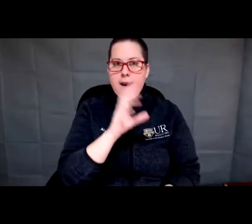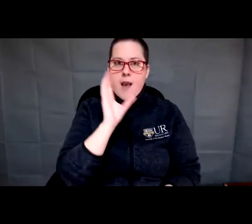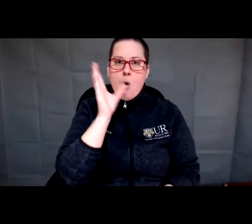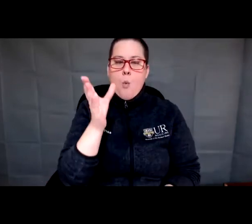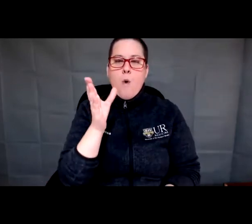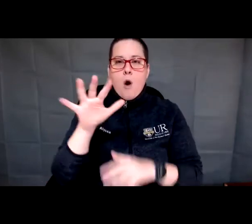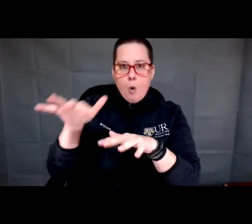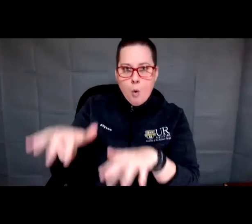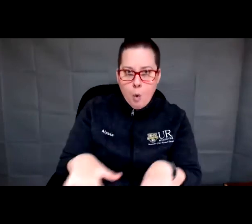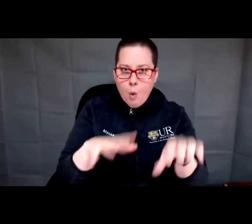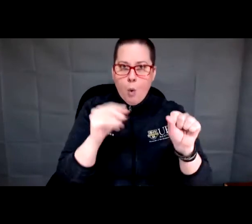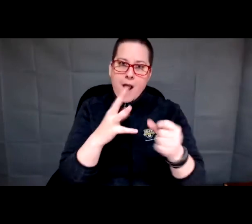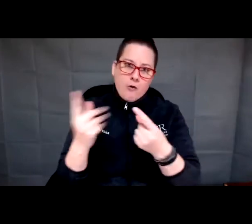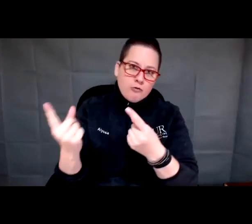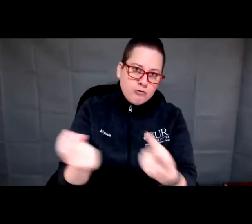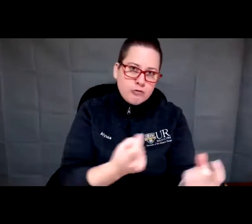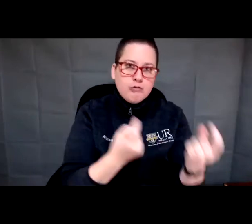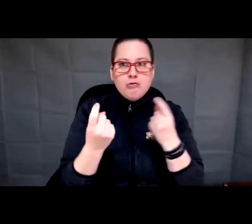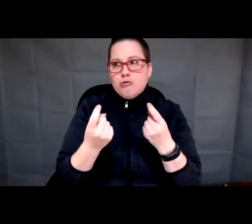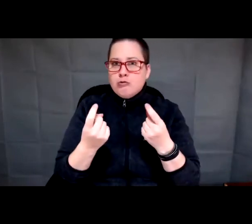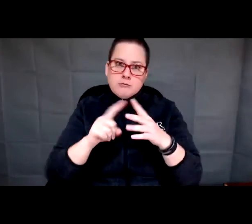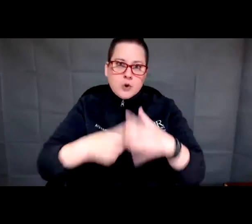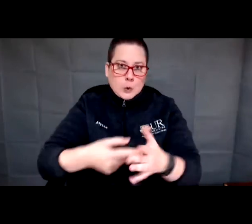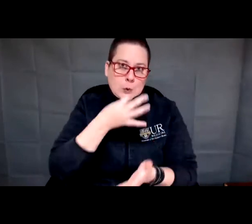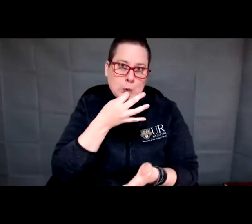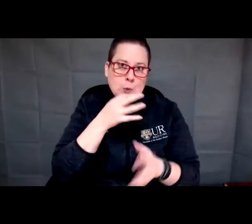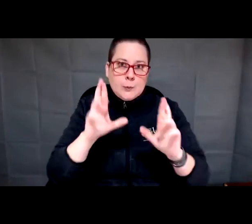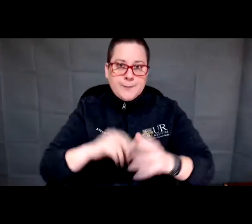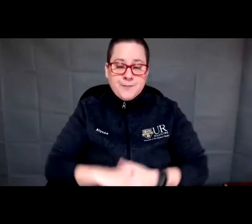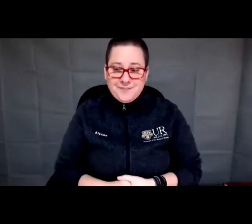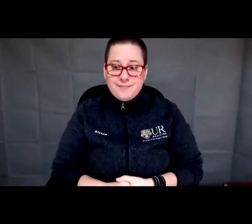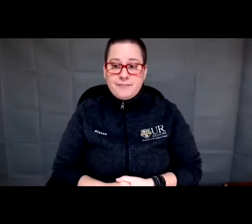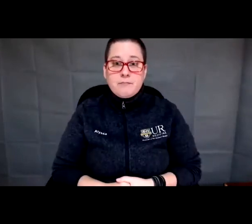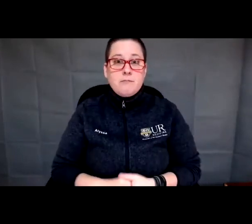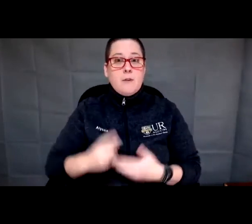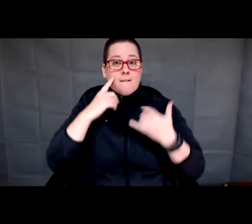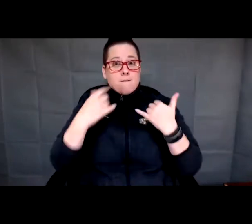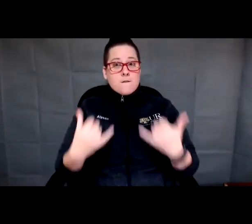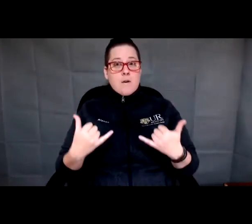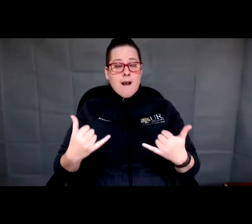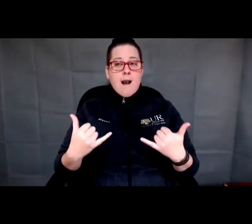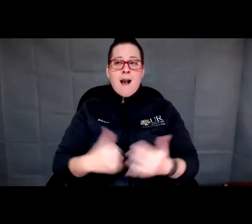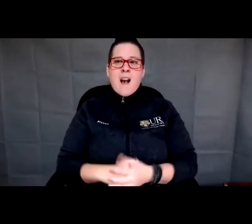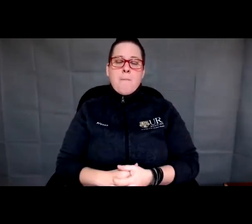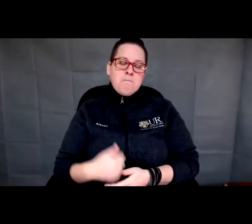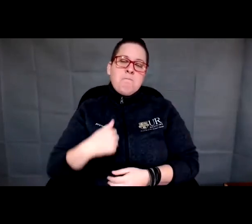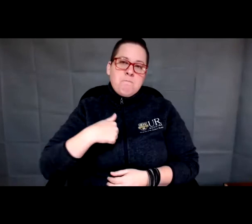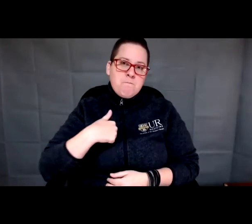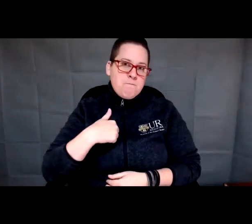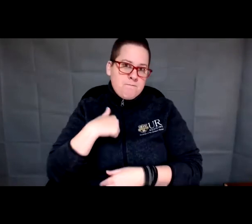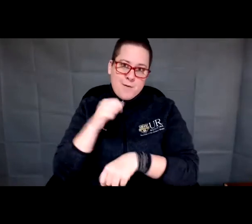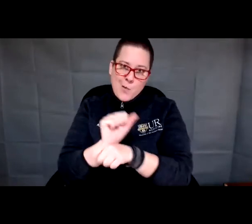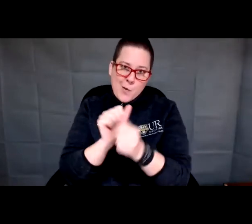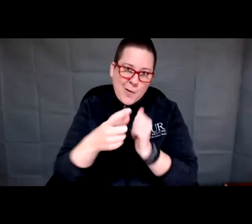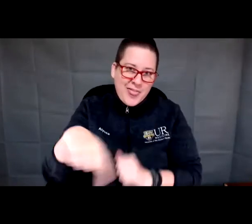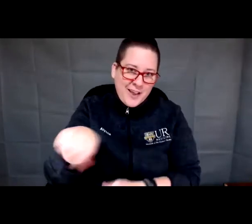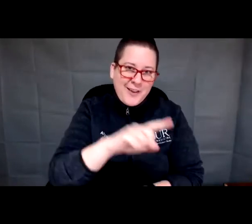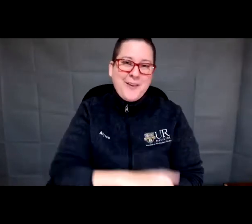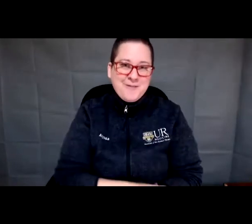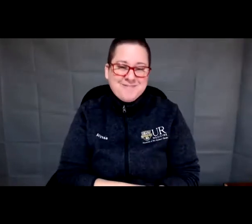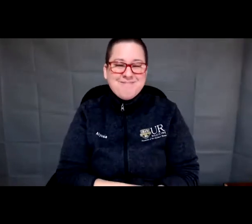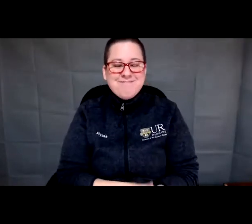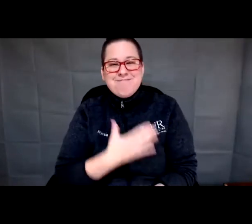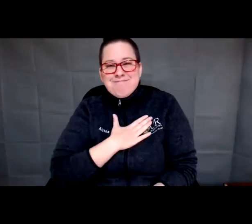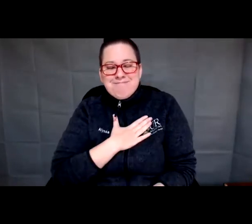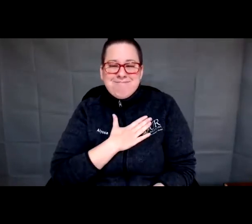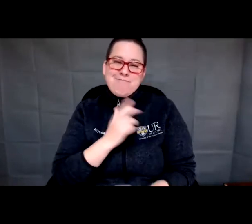posting and recruitment process shortly. So in the interim, I will be working with all of you, and it's certainly my honor and